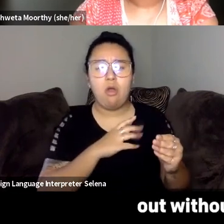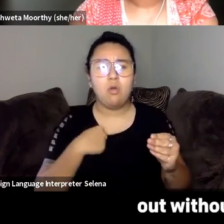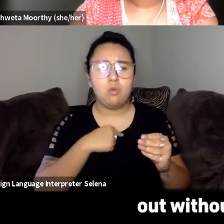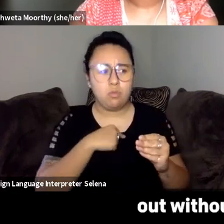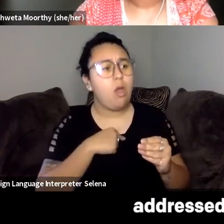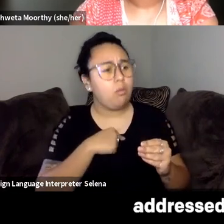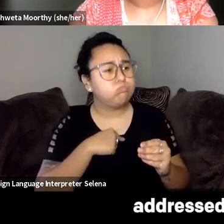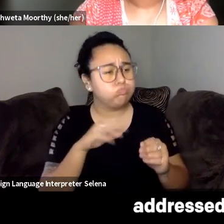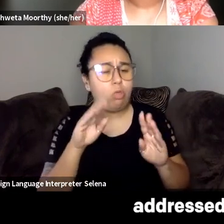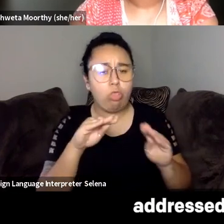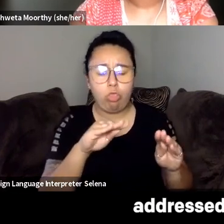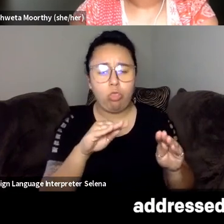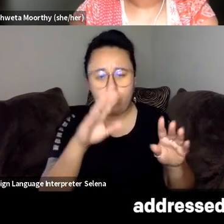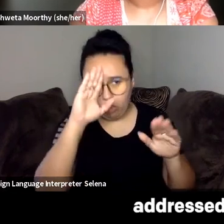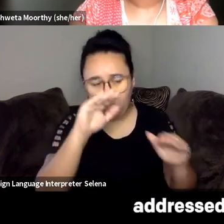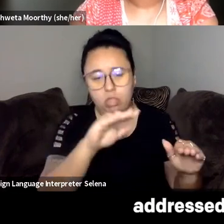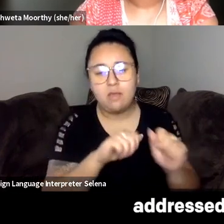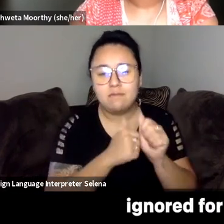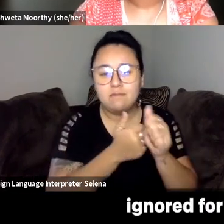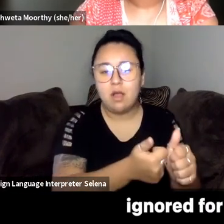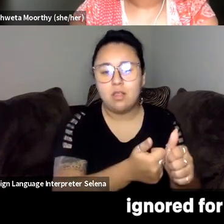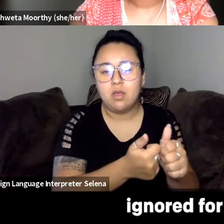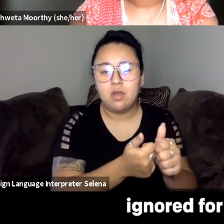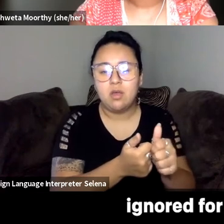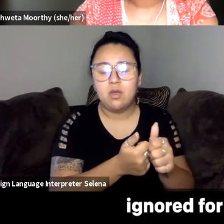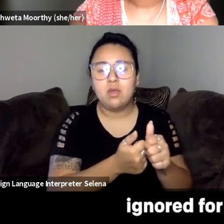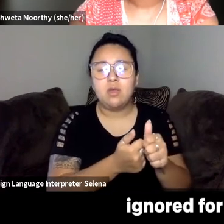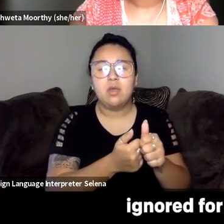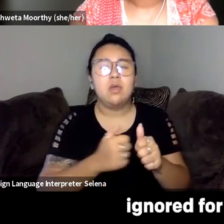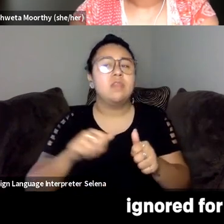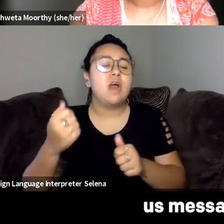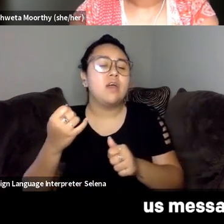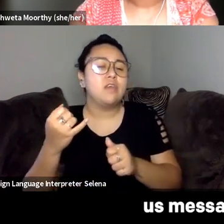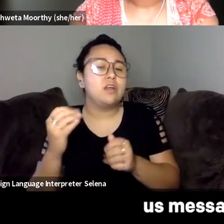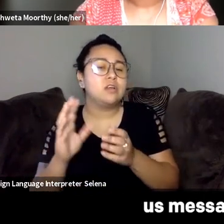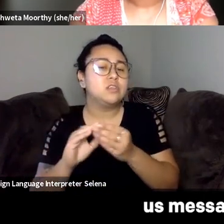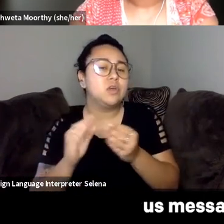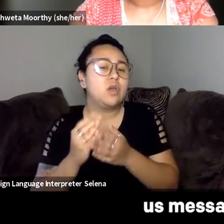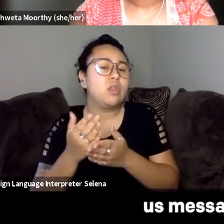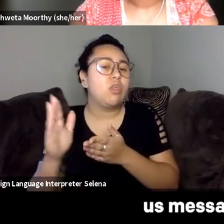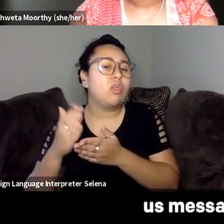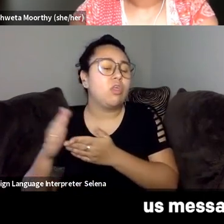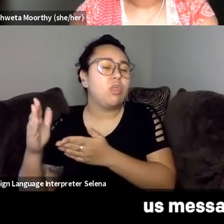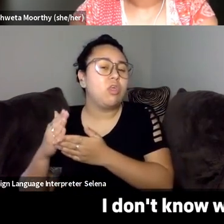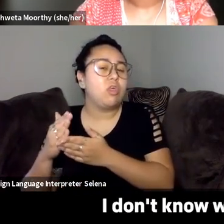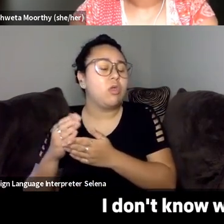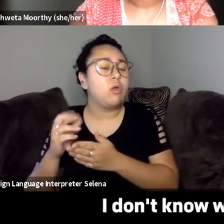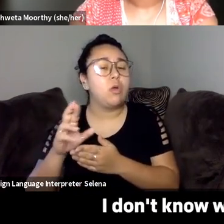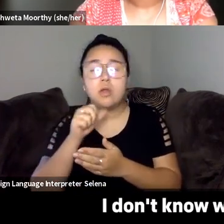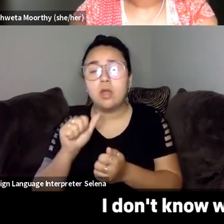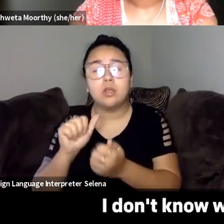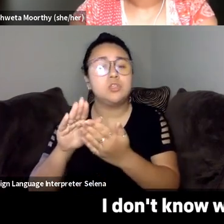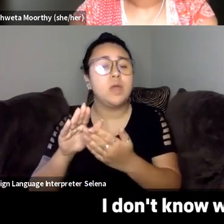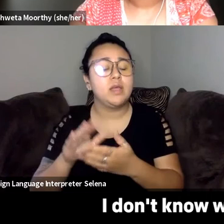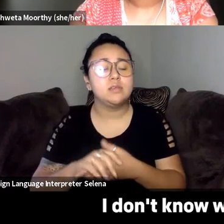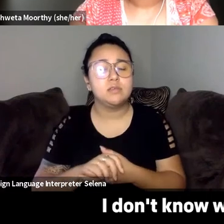without actually getting addressed, or they simply get ignored for the convenience of us messaging ourselves to, I don't know, whether